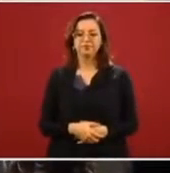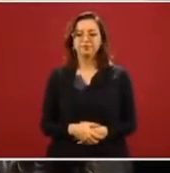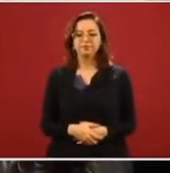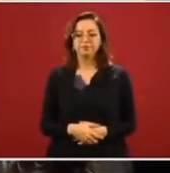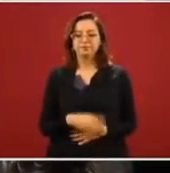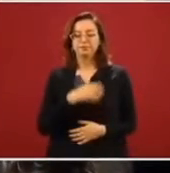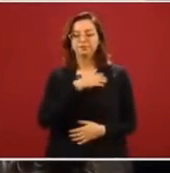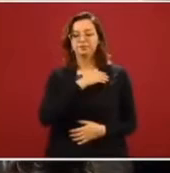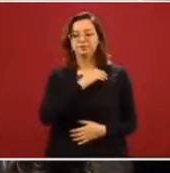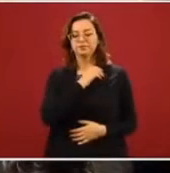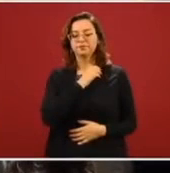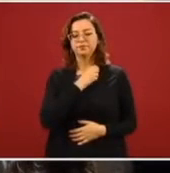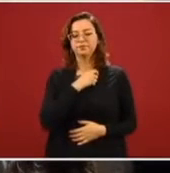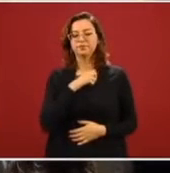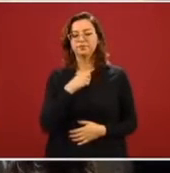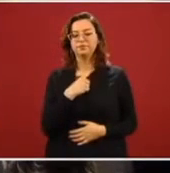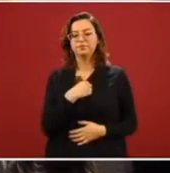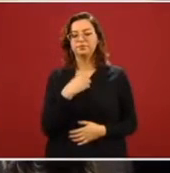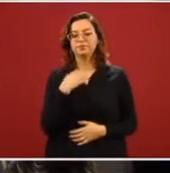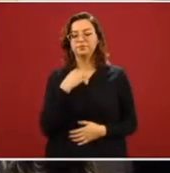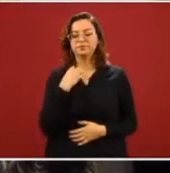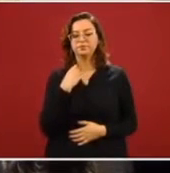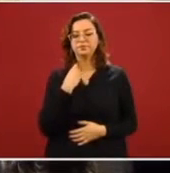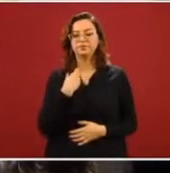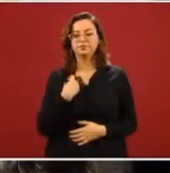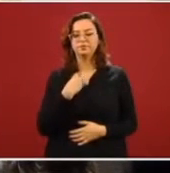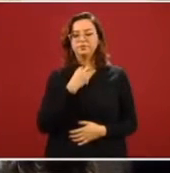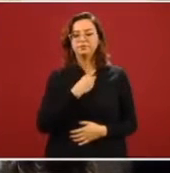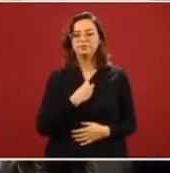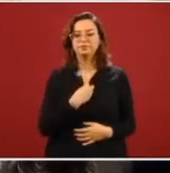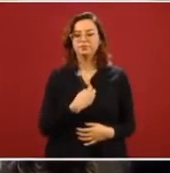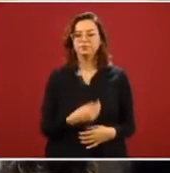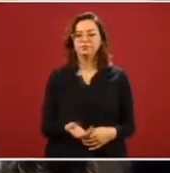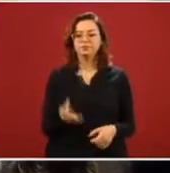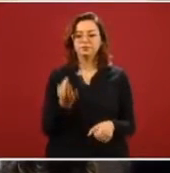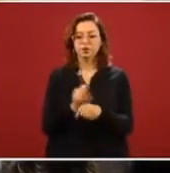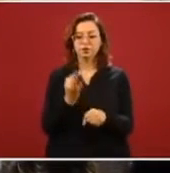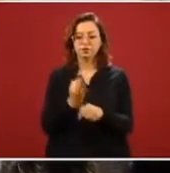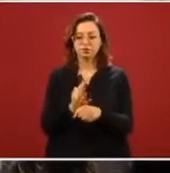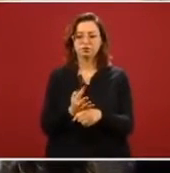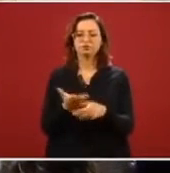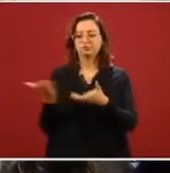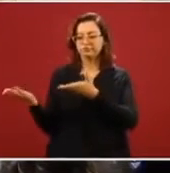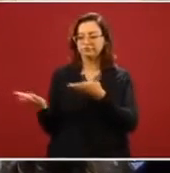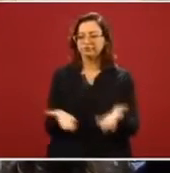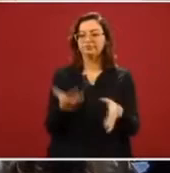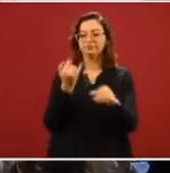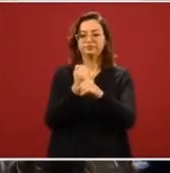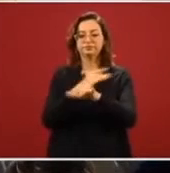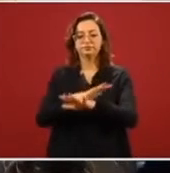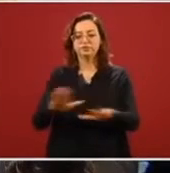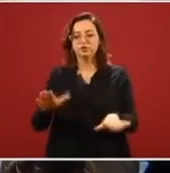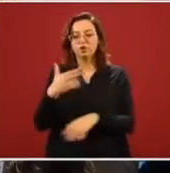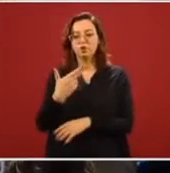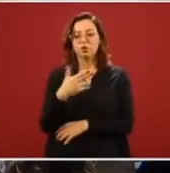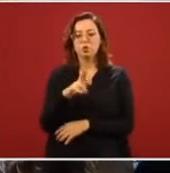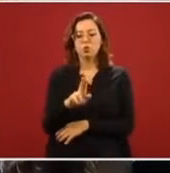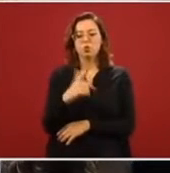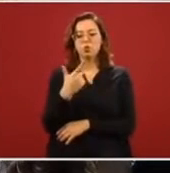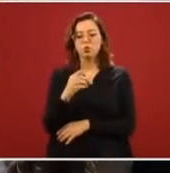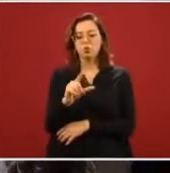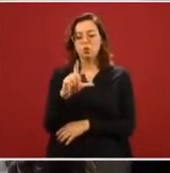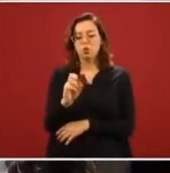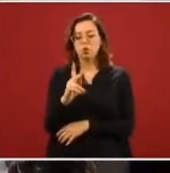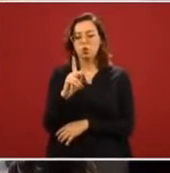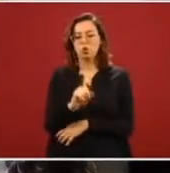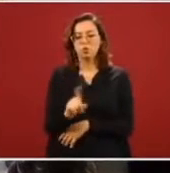that. Vamos a And we escuchar el are informe going to del listen doctor to the information Hugo López Gatell, from